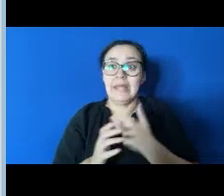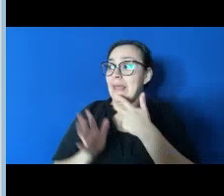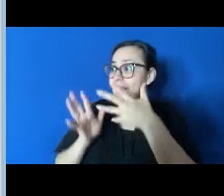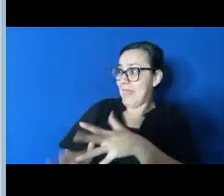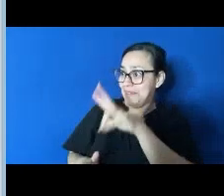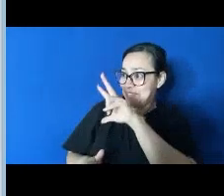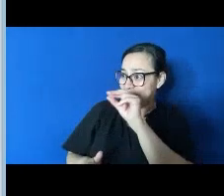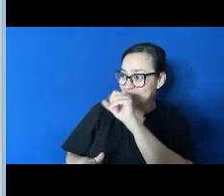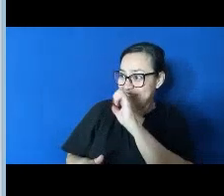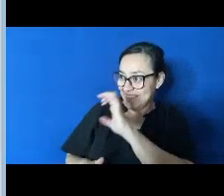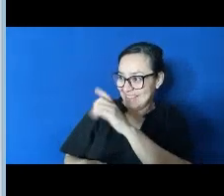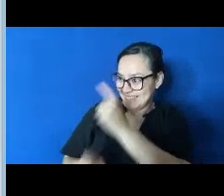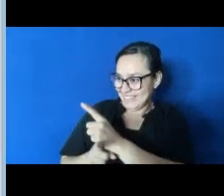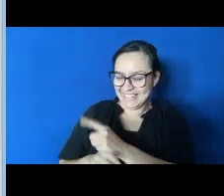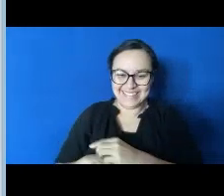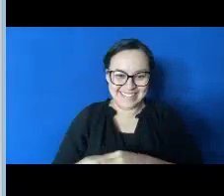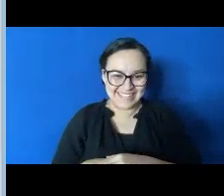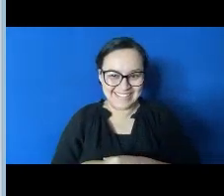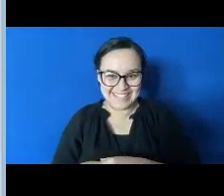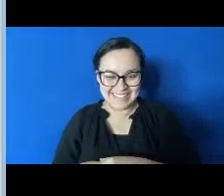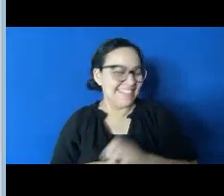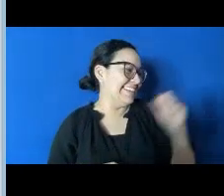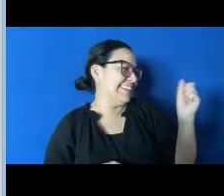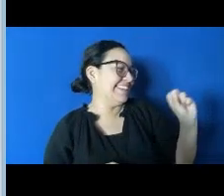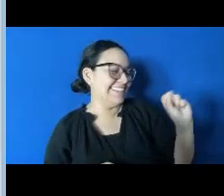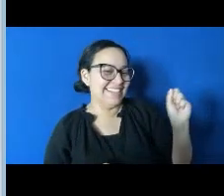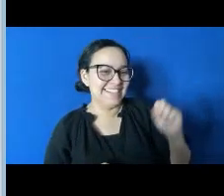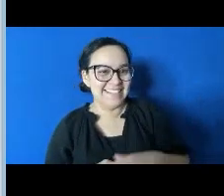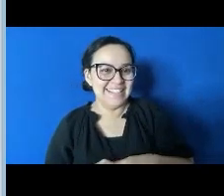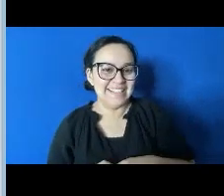1999 to 2020, and we have like 30 seconds left.